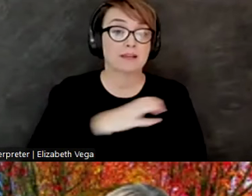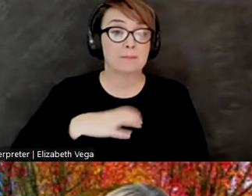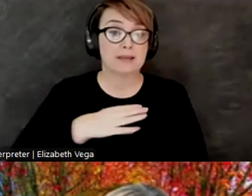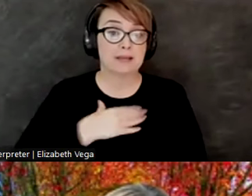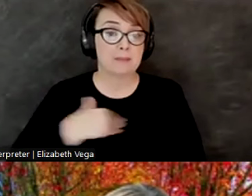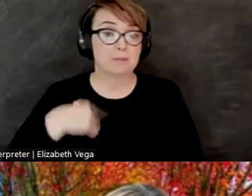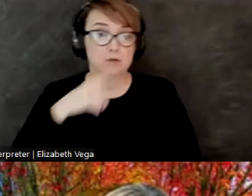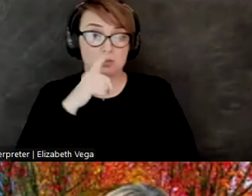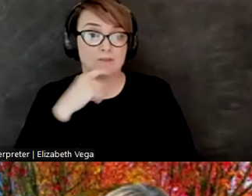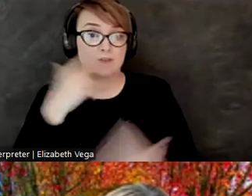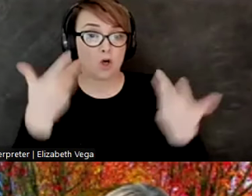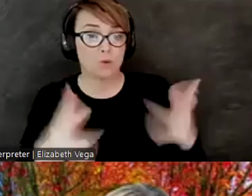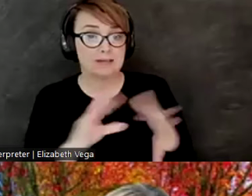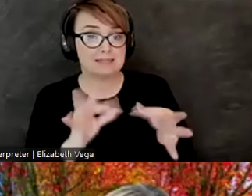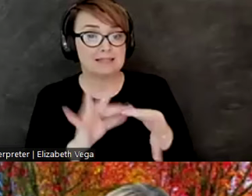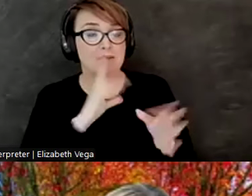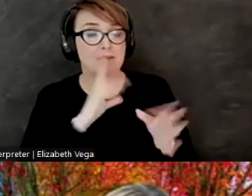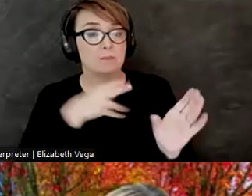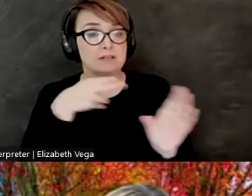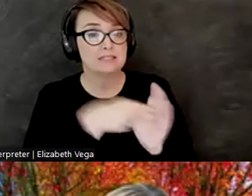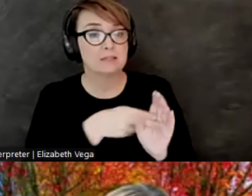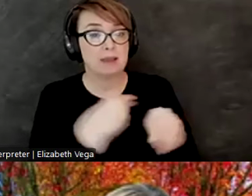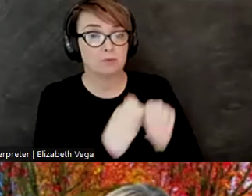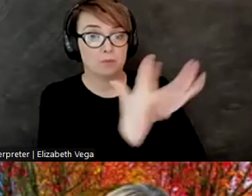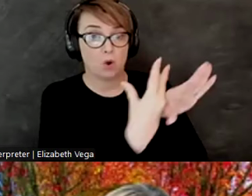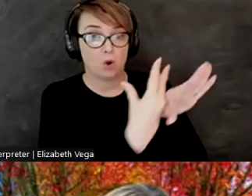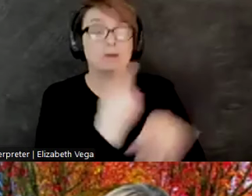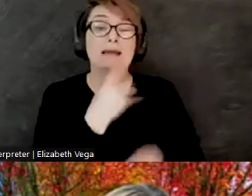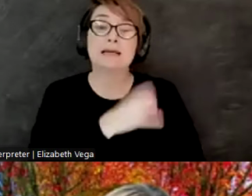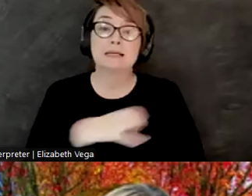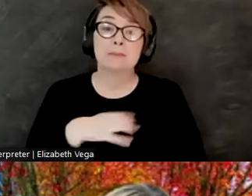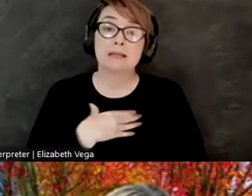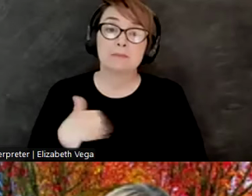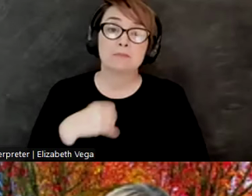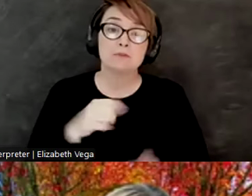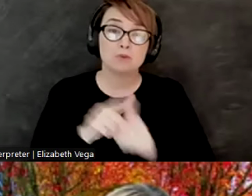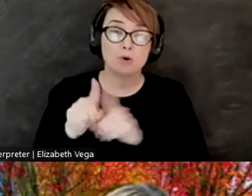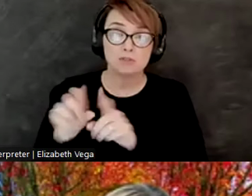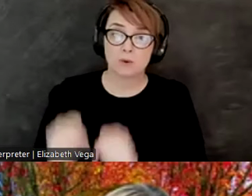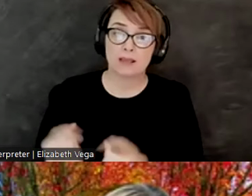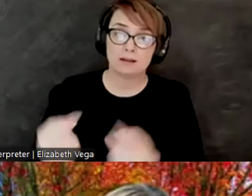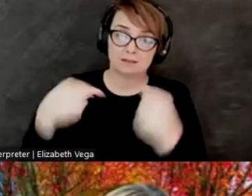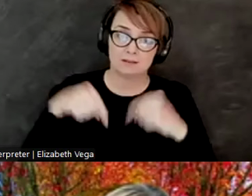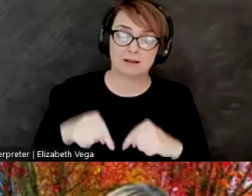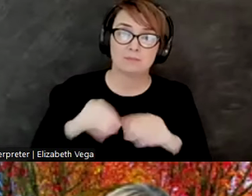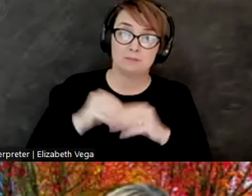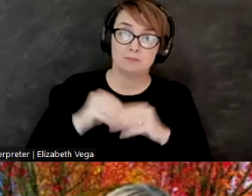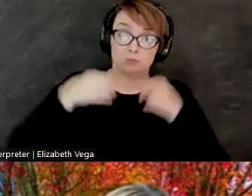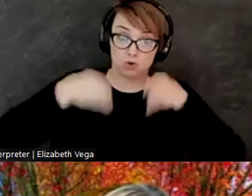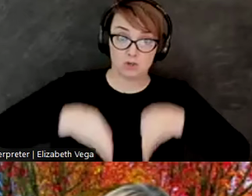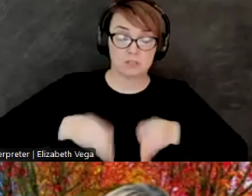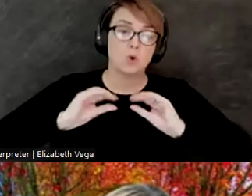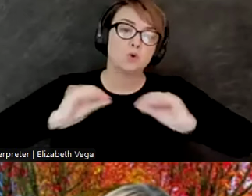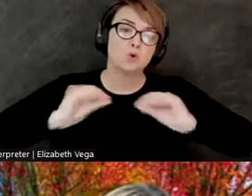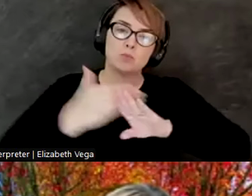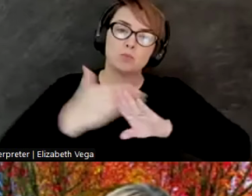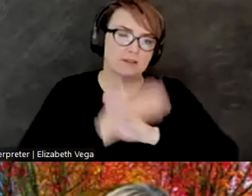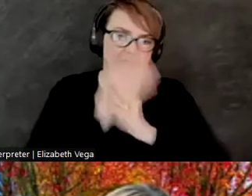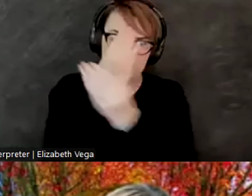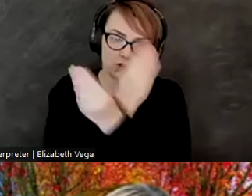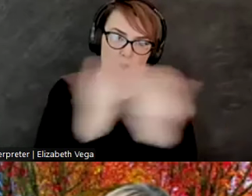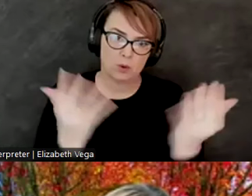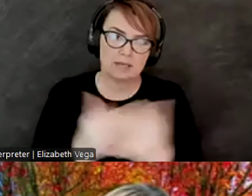participating remotely. Committee members are always welcome to attend in person with no previous notice. The Bagley-Keene